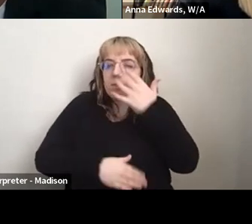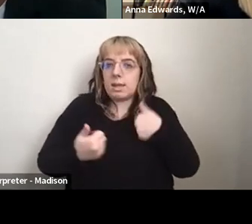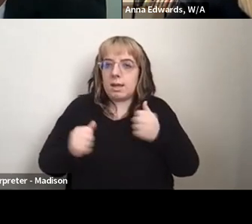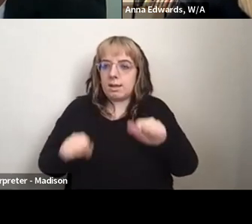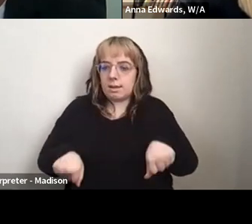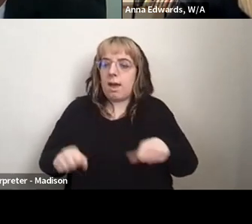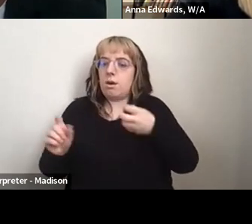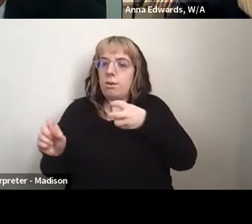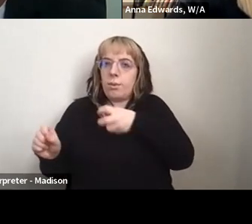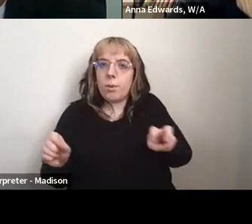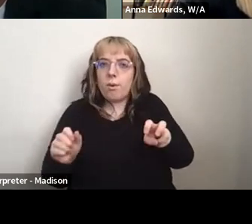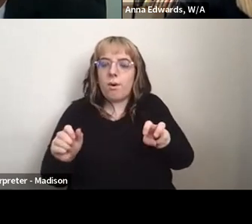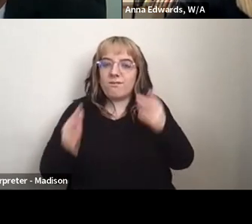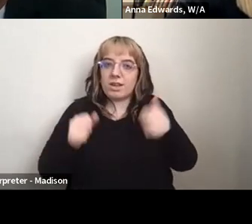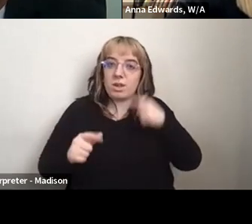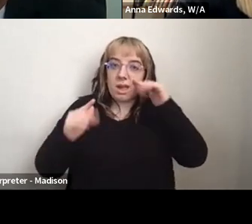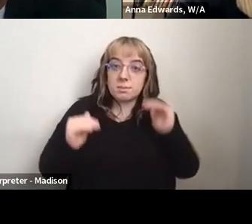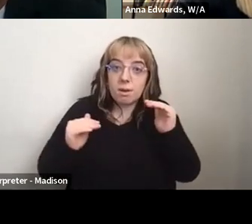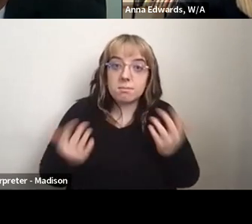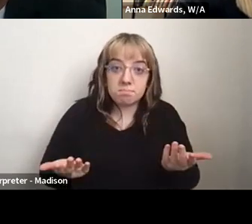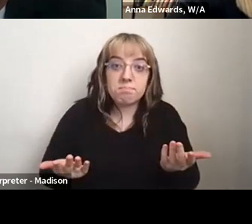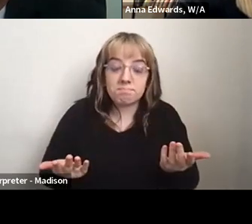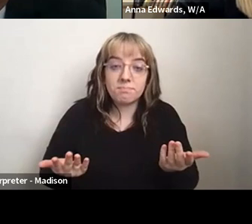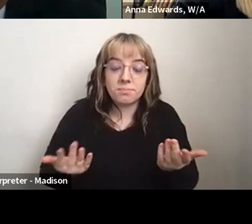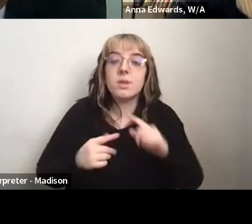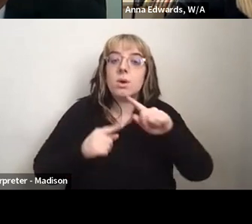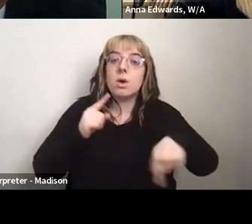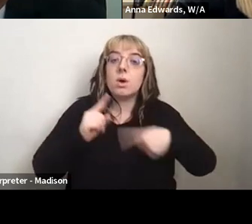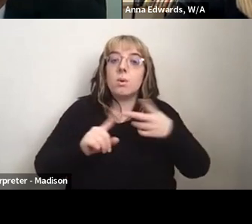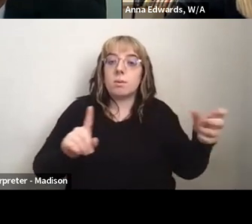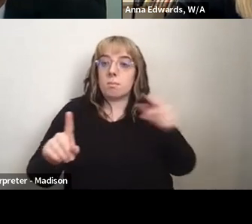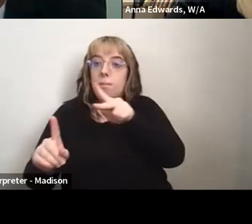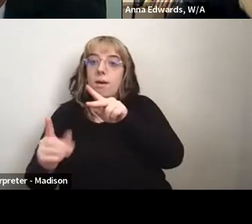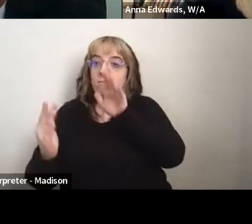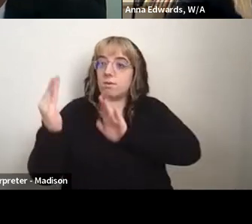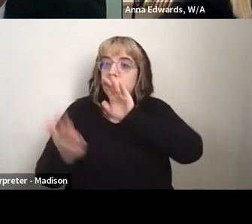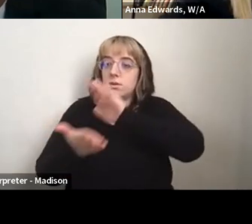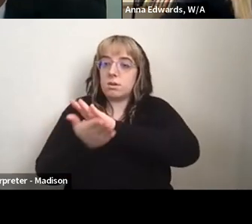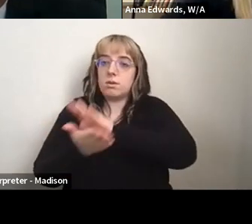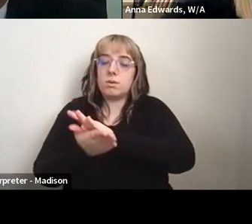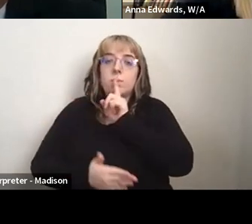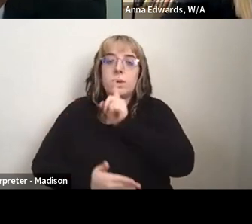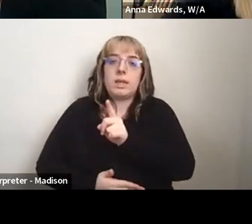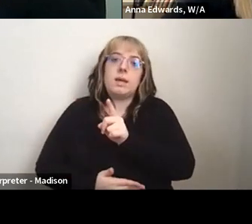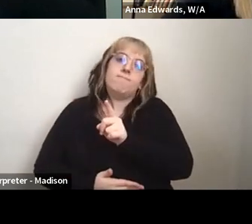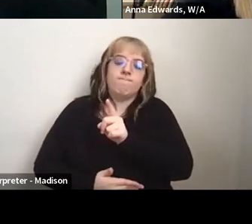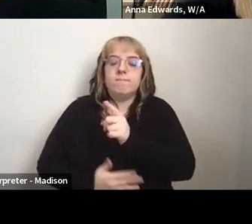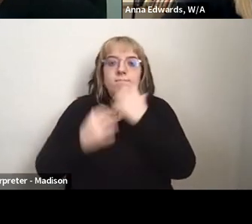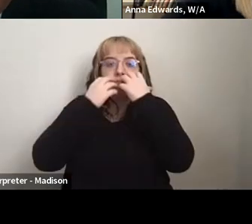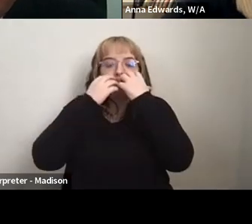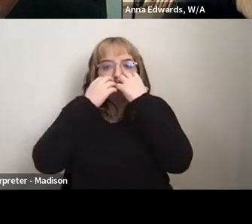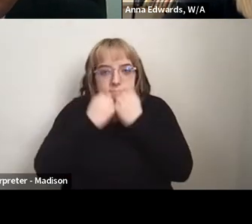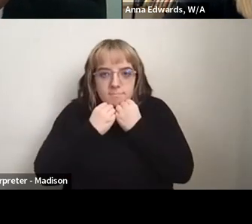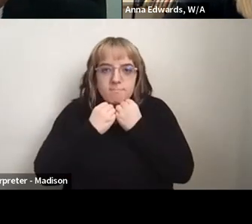than we had thought. And so when we returned to school, we really valued